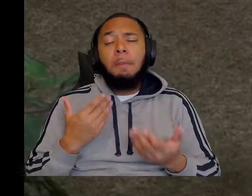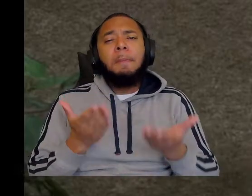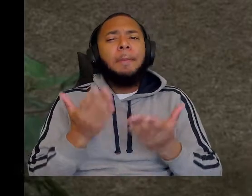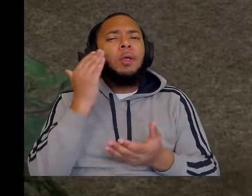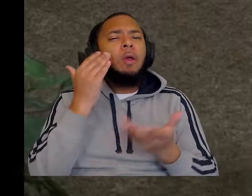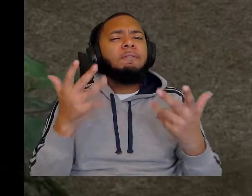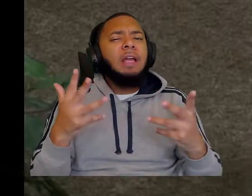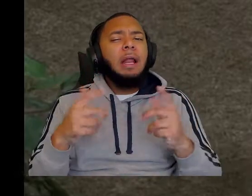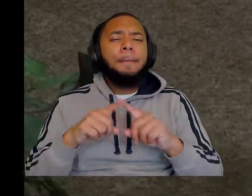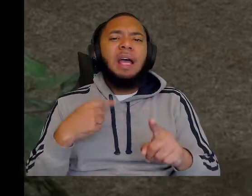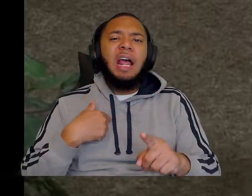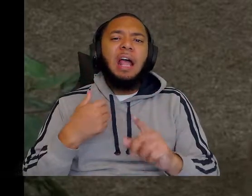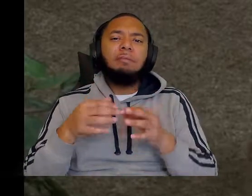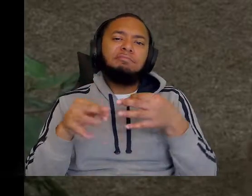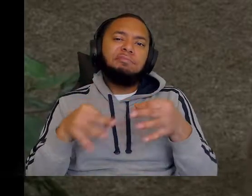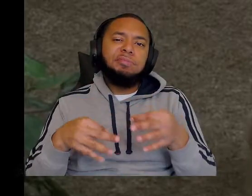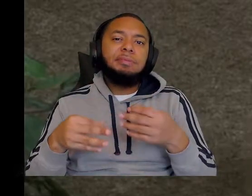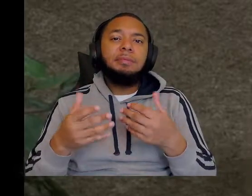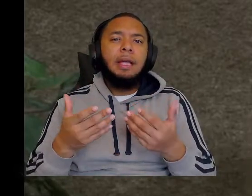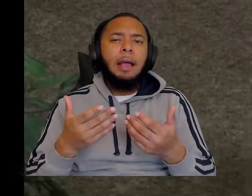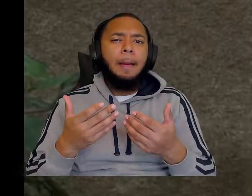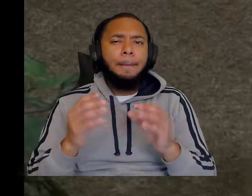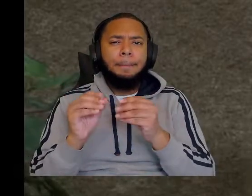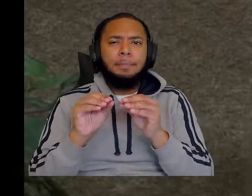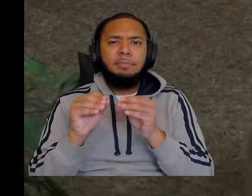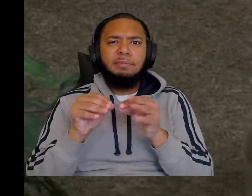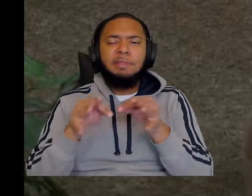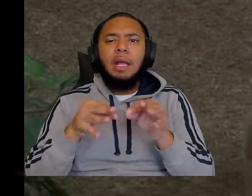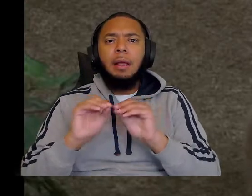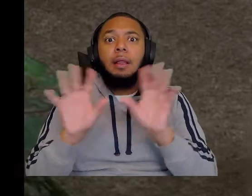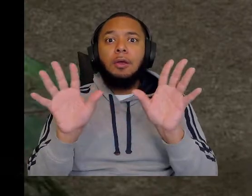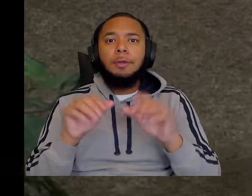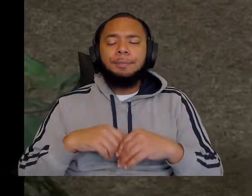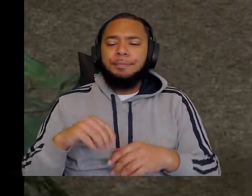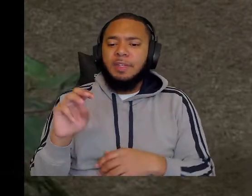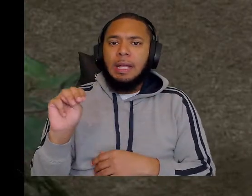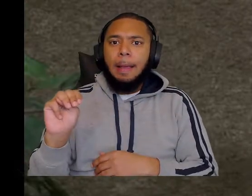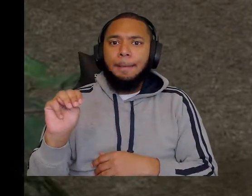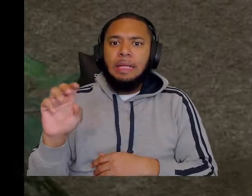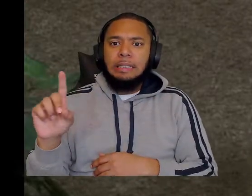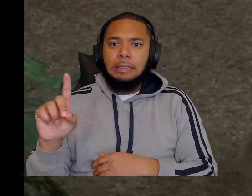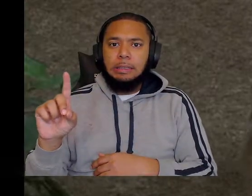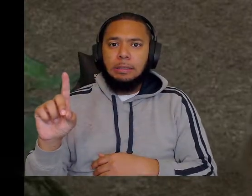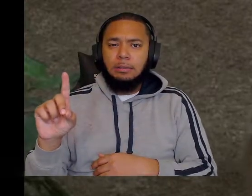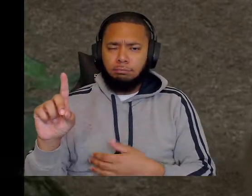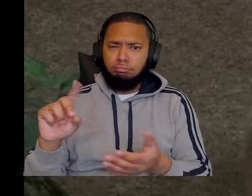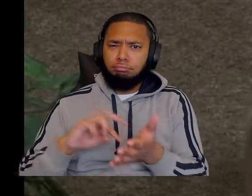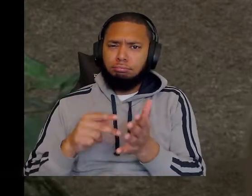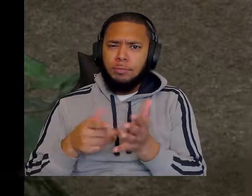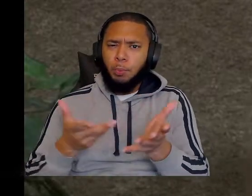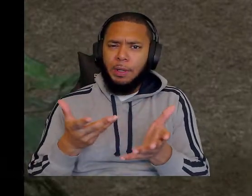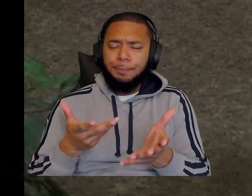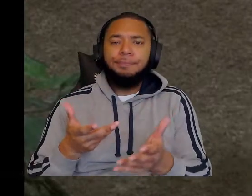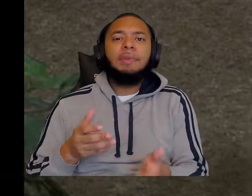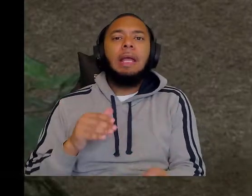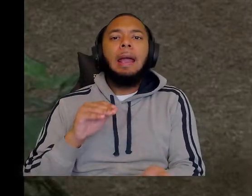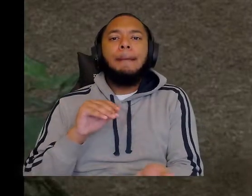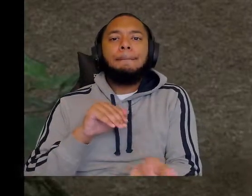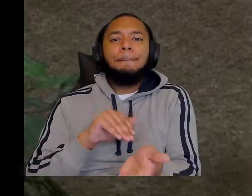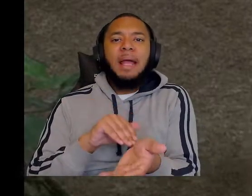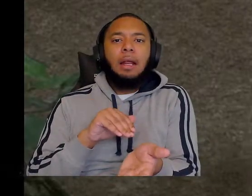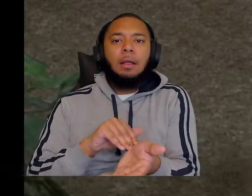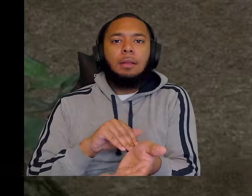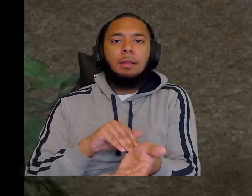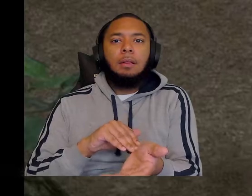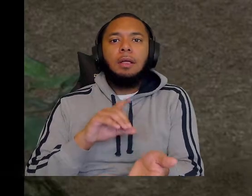but we'll just go through it so you understand. An MD. What does an MD stand for? That is a medical doctor. If you see